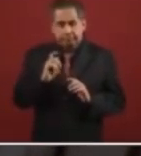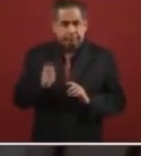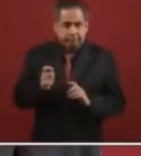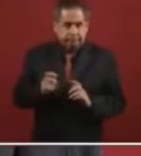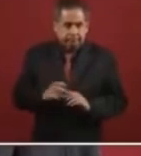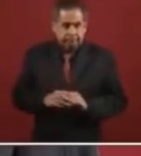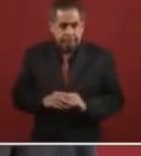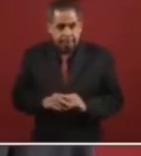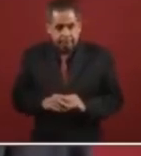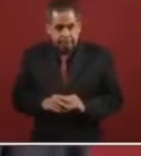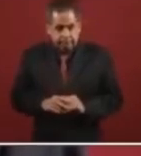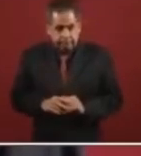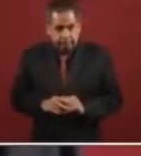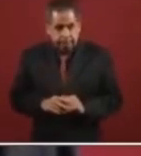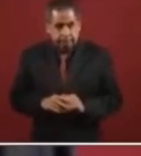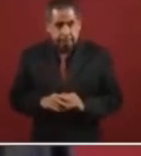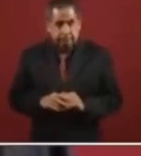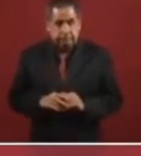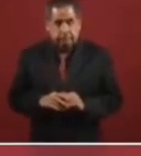would be better